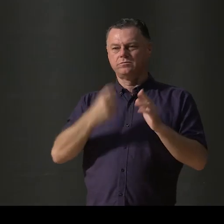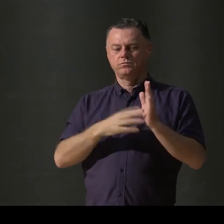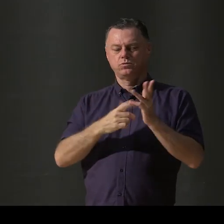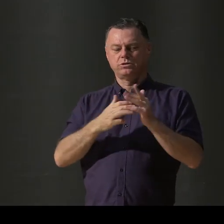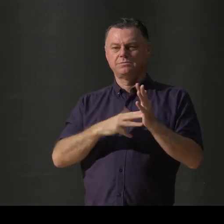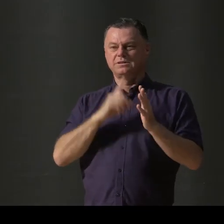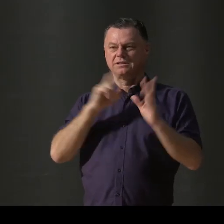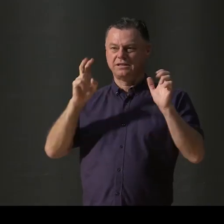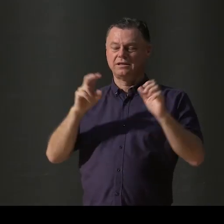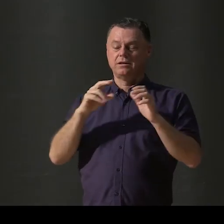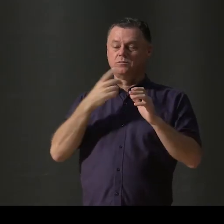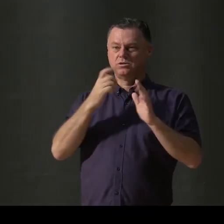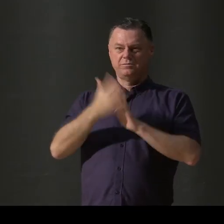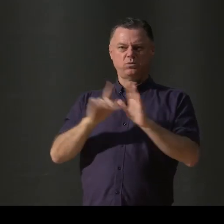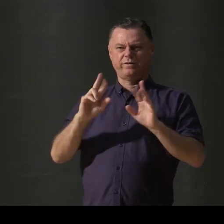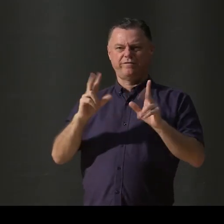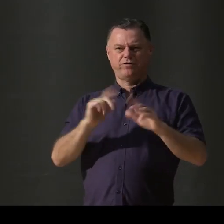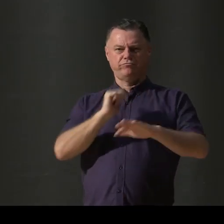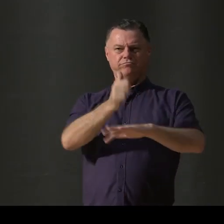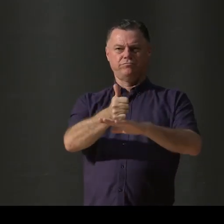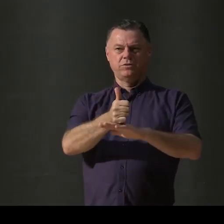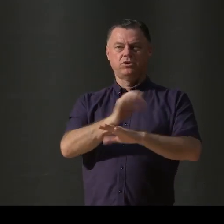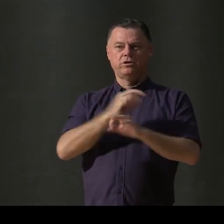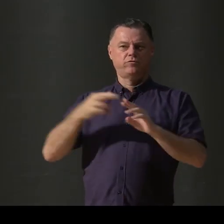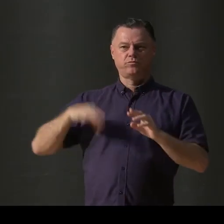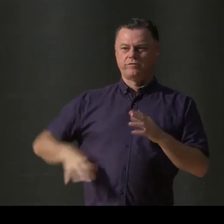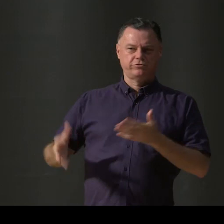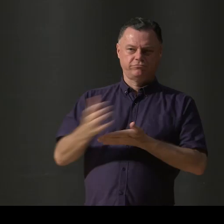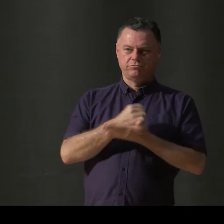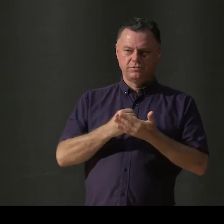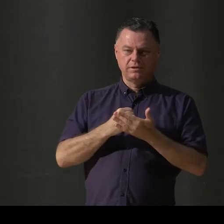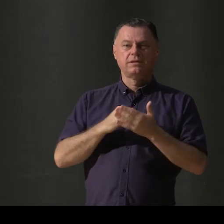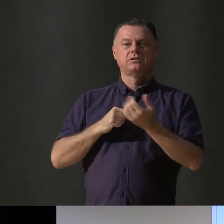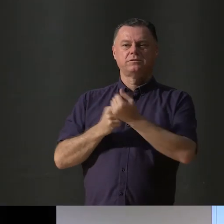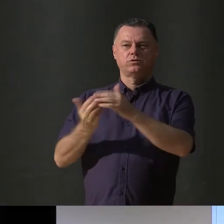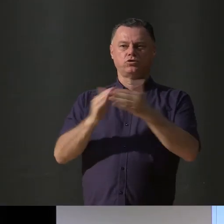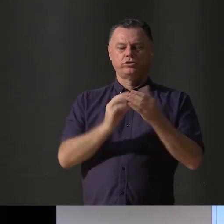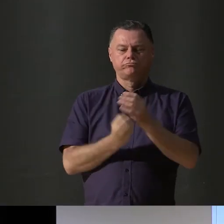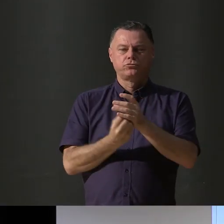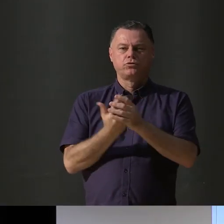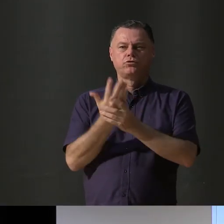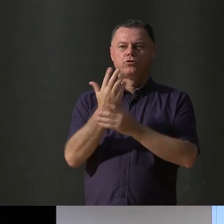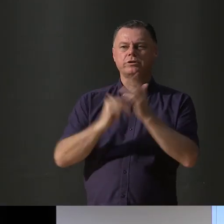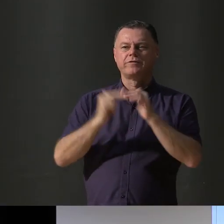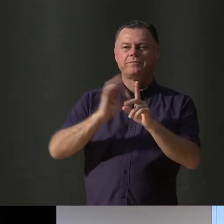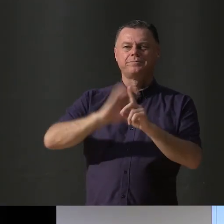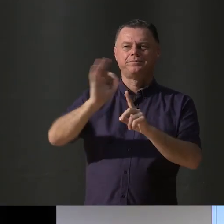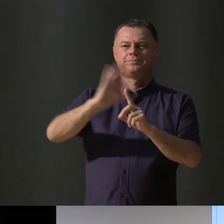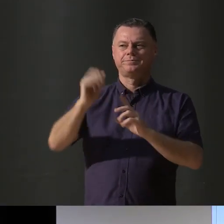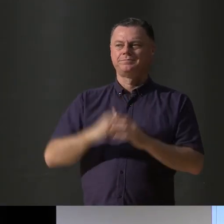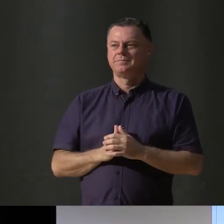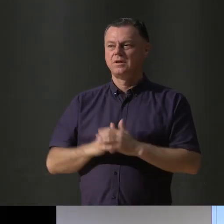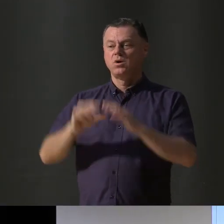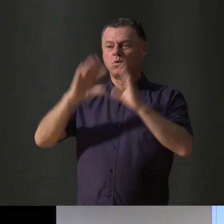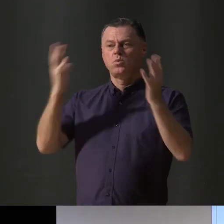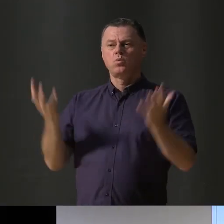not-for-profit permanent institutions in the service of society and its development. Museums, of course, have been